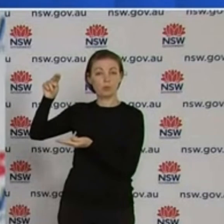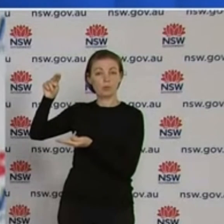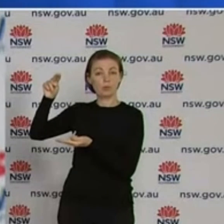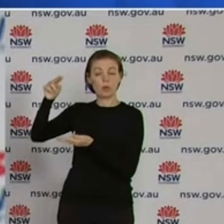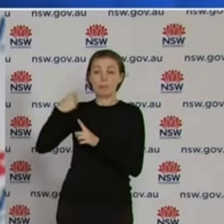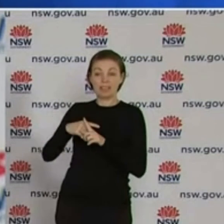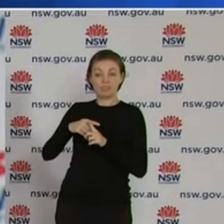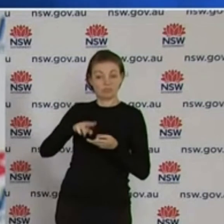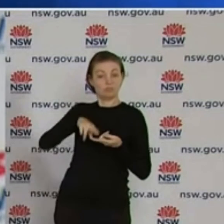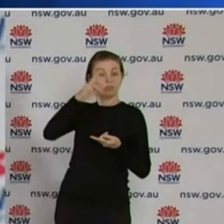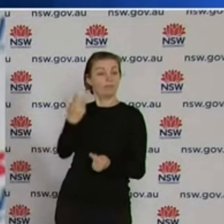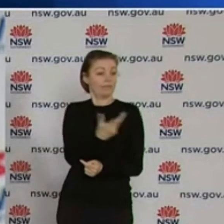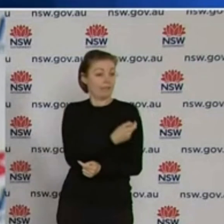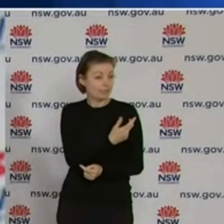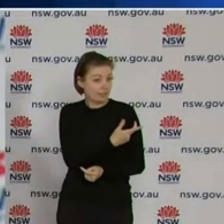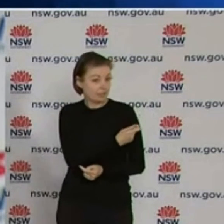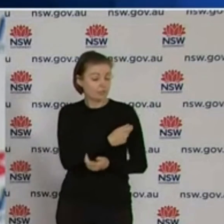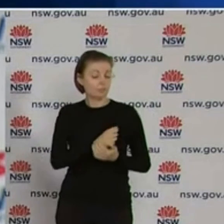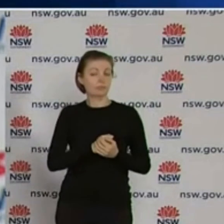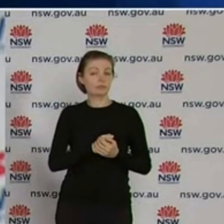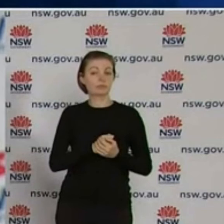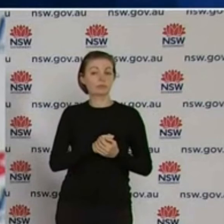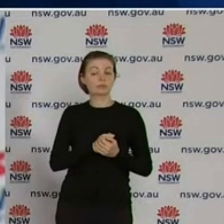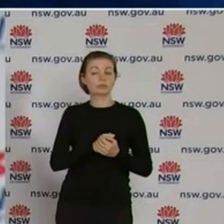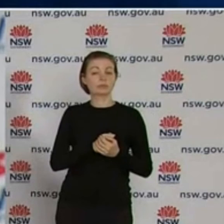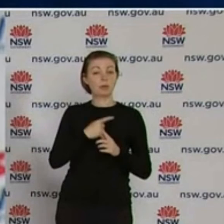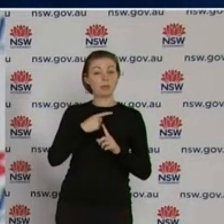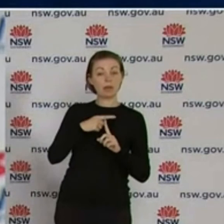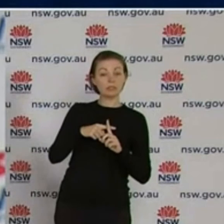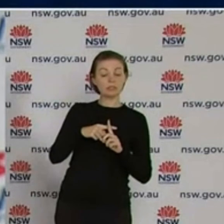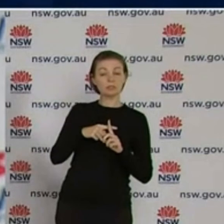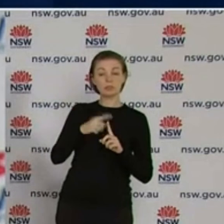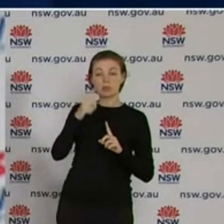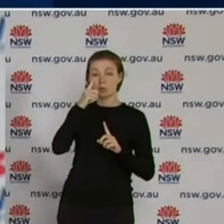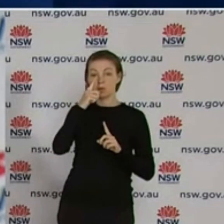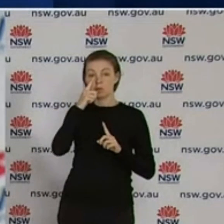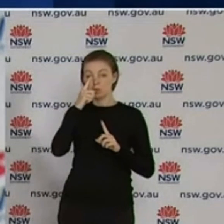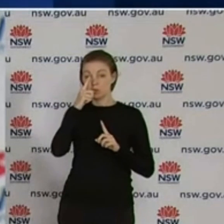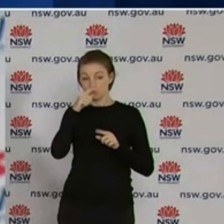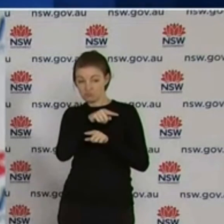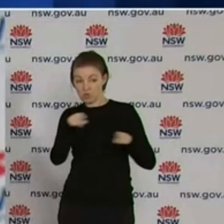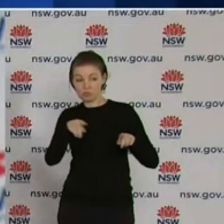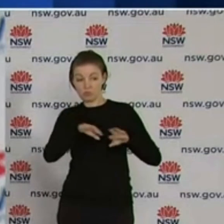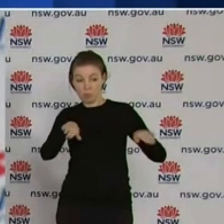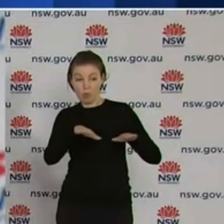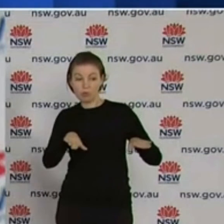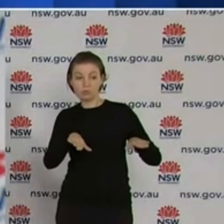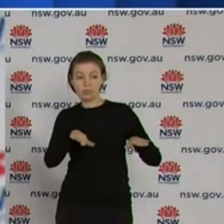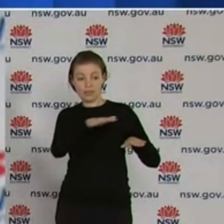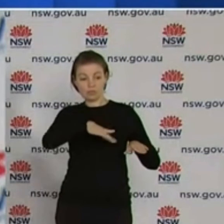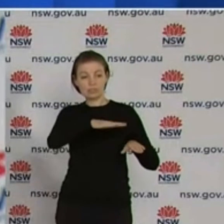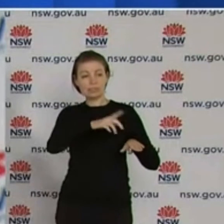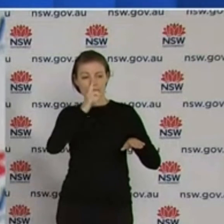with the high rates of vaccination, coupled with the way in which you can manage those environments in terms of separating